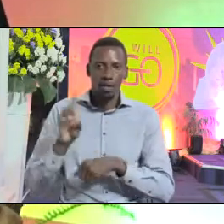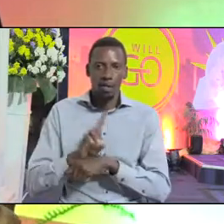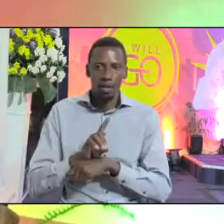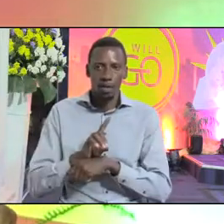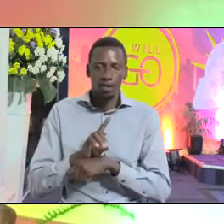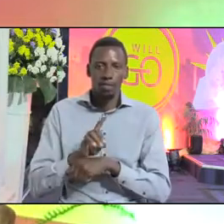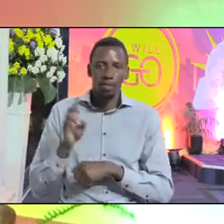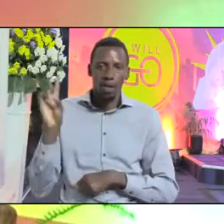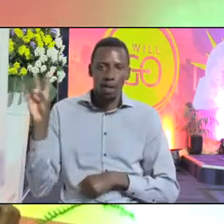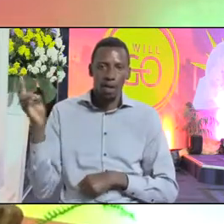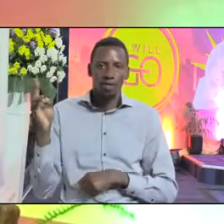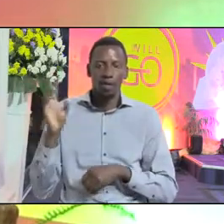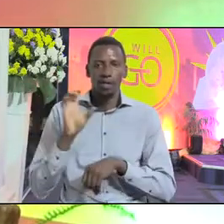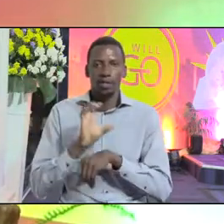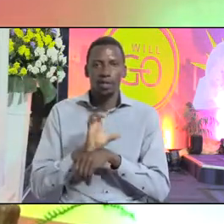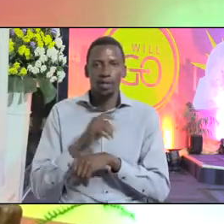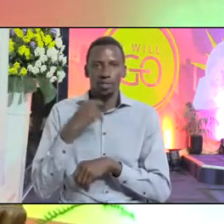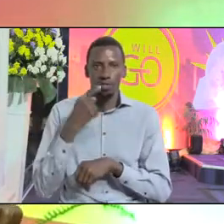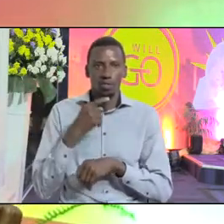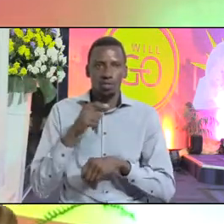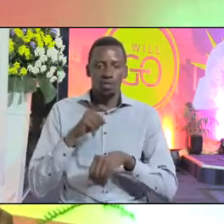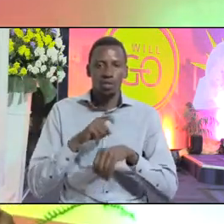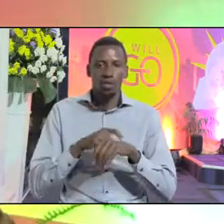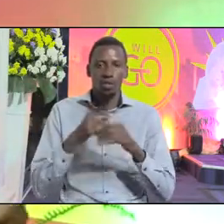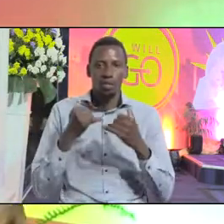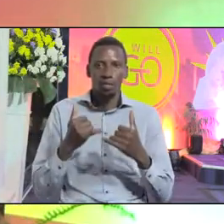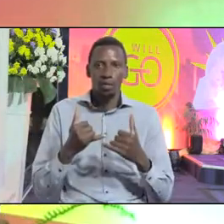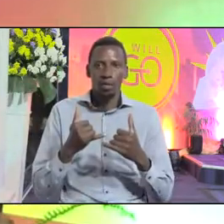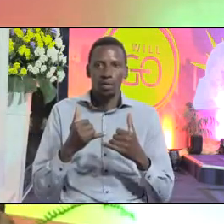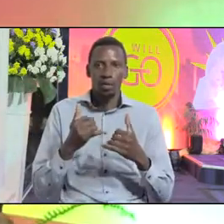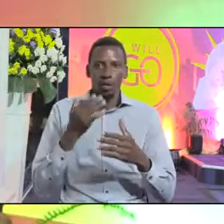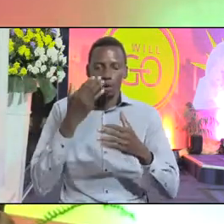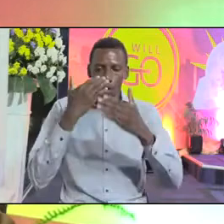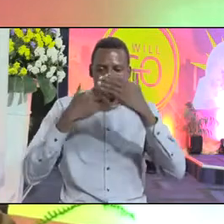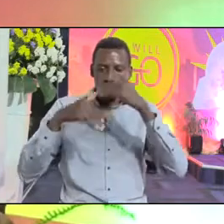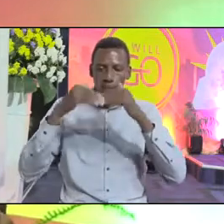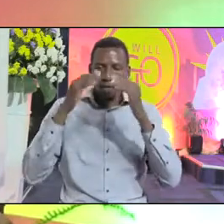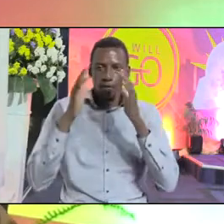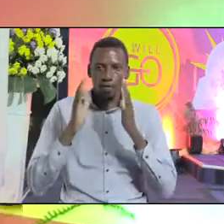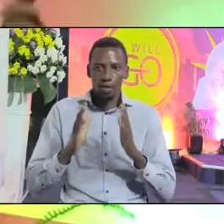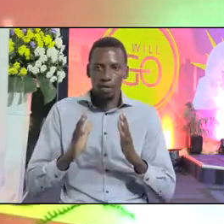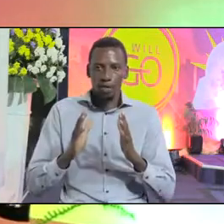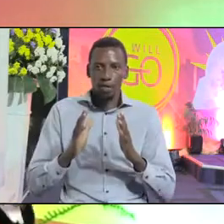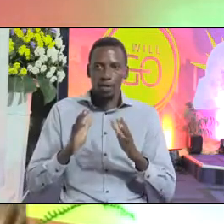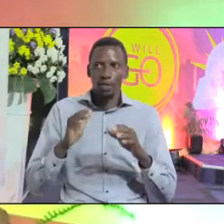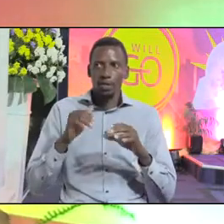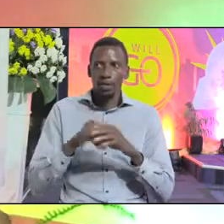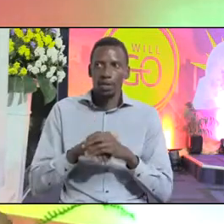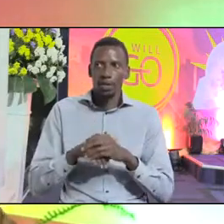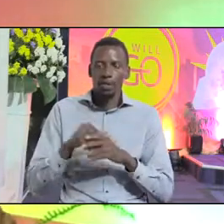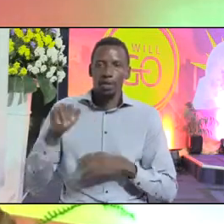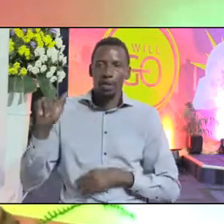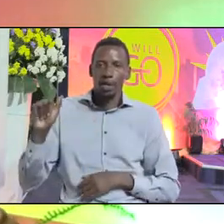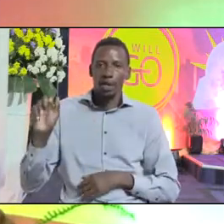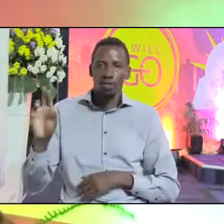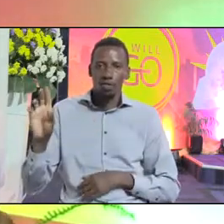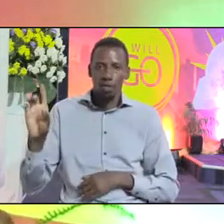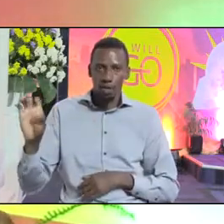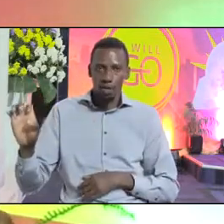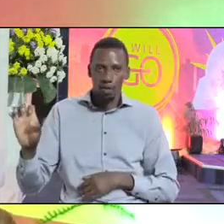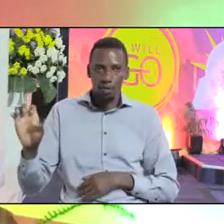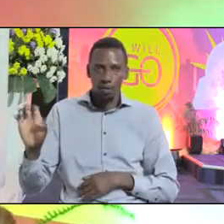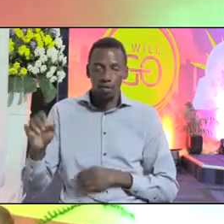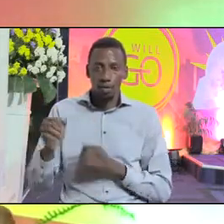is presently the professor of missiology at Adventist University of Africa. Along with